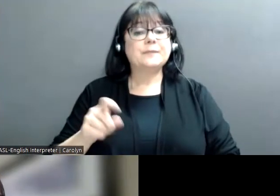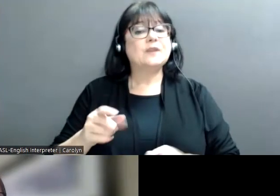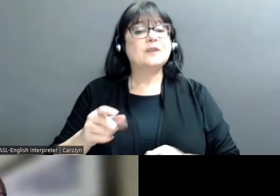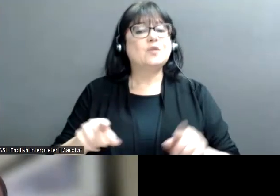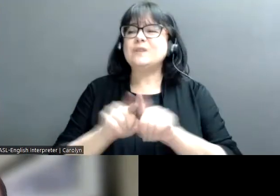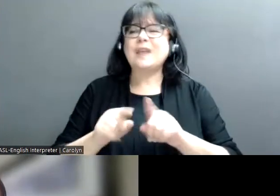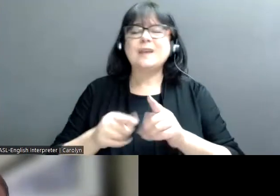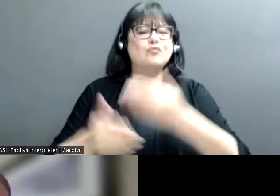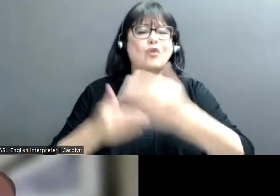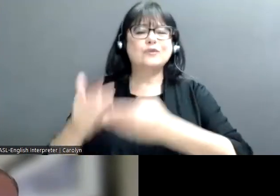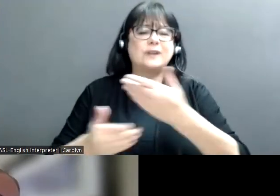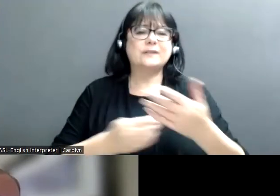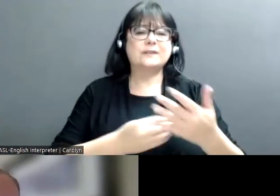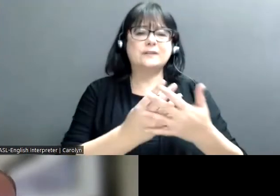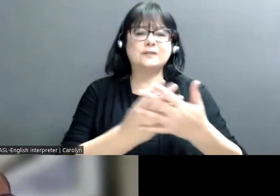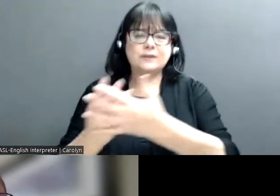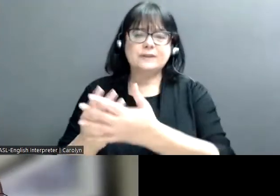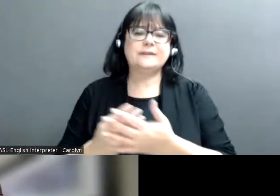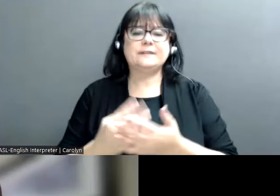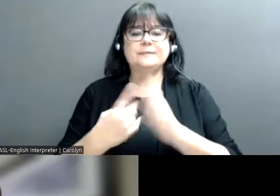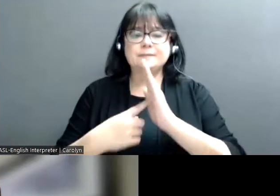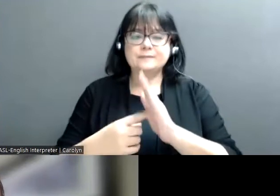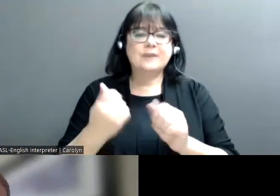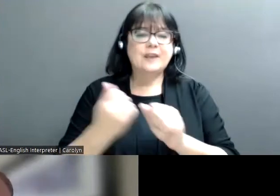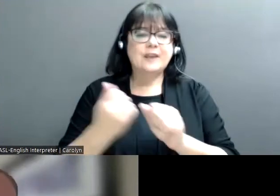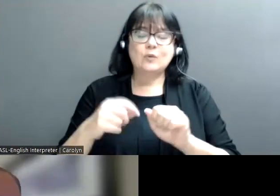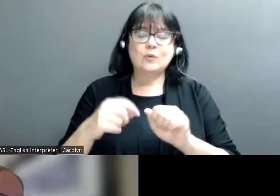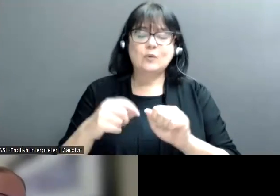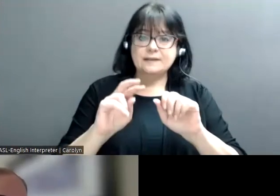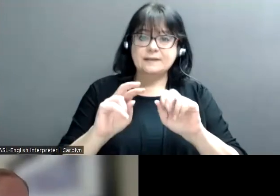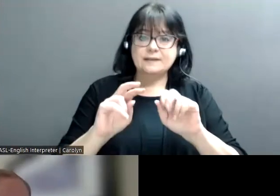So if you're doing the assessment, we're giving you like that fit score.